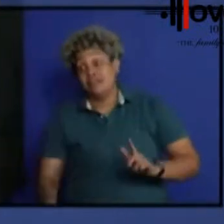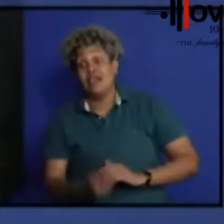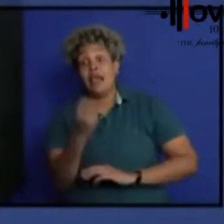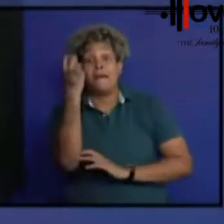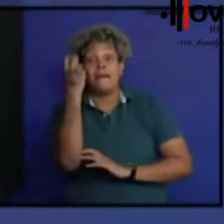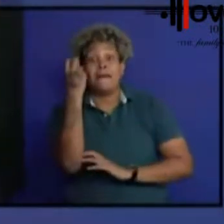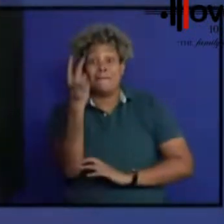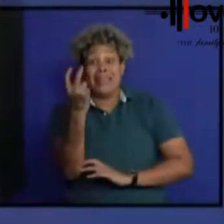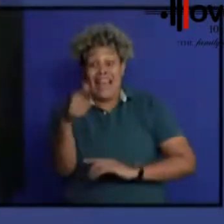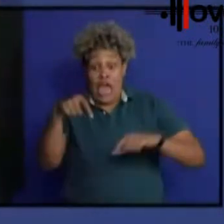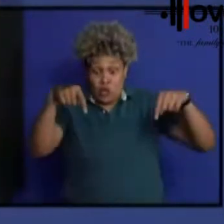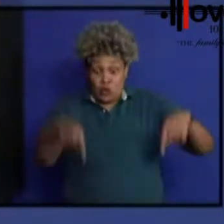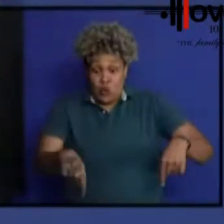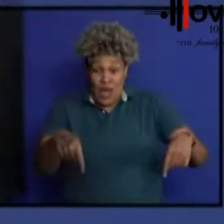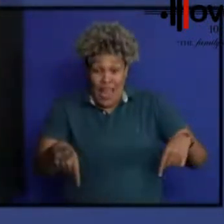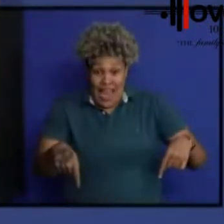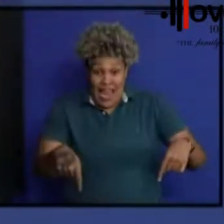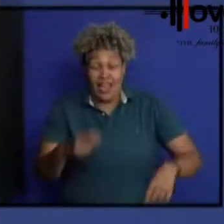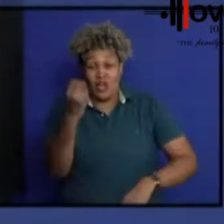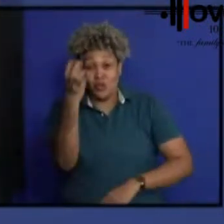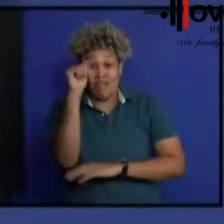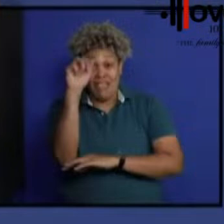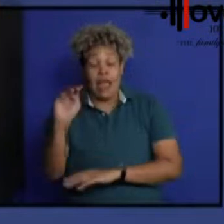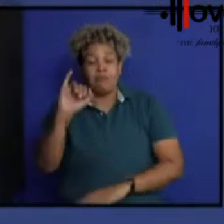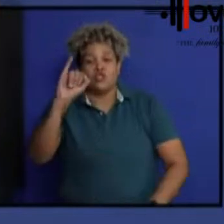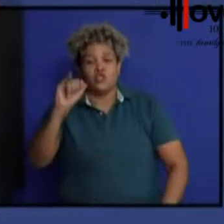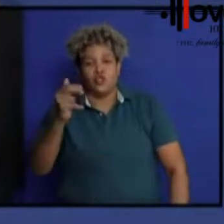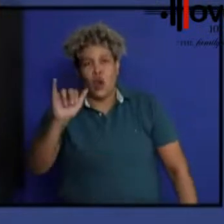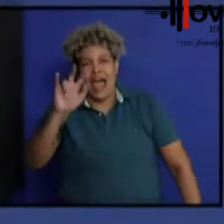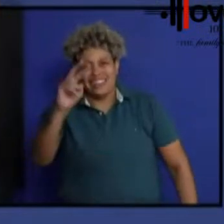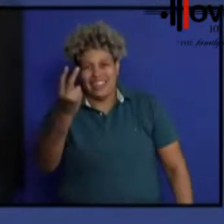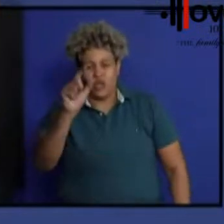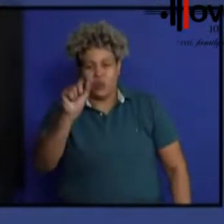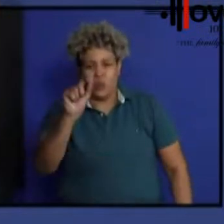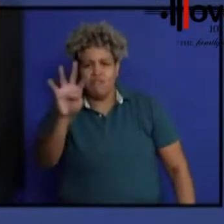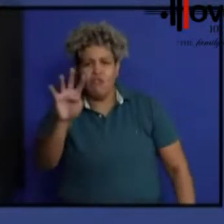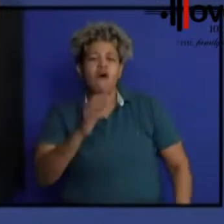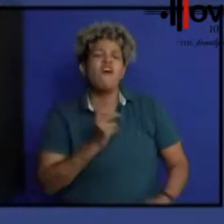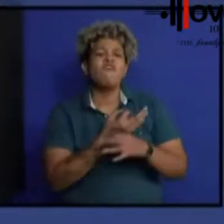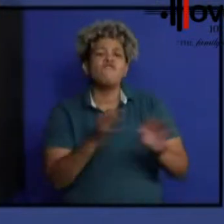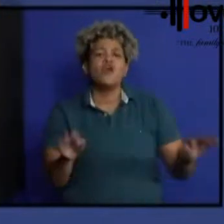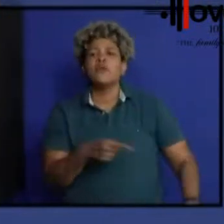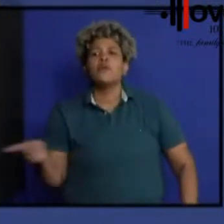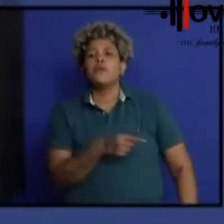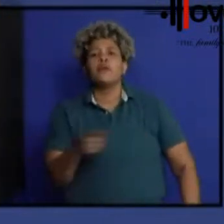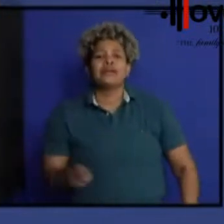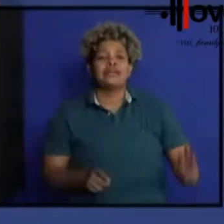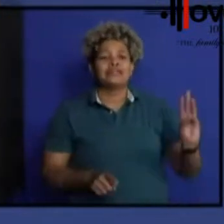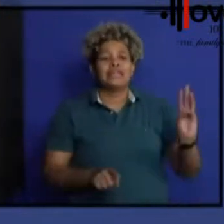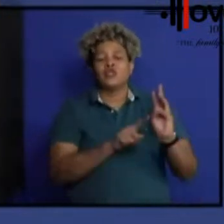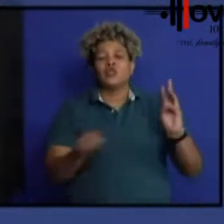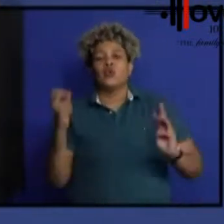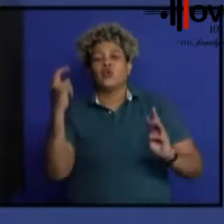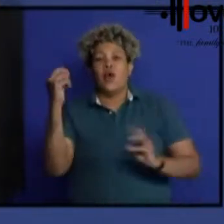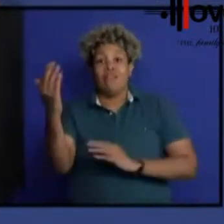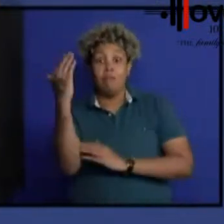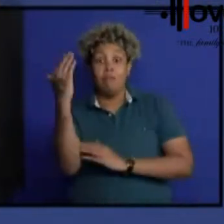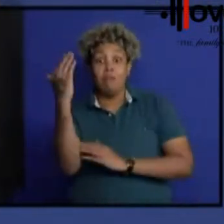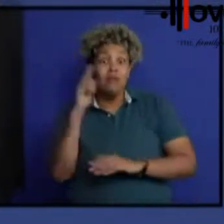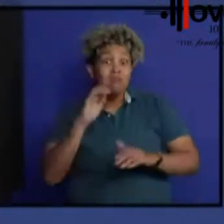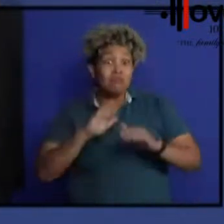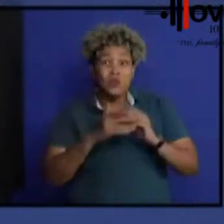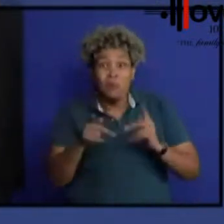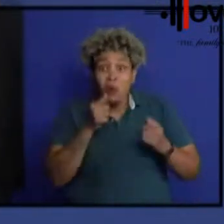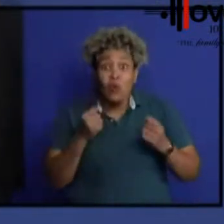today, July 2nd, 2024. This is to ensure that all Jamaicans who are currently on the